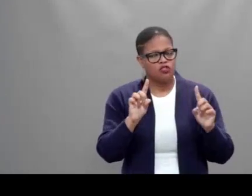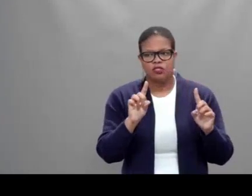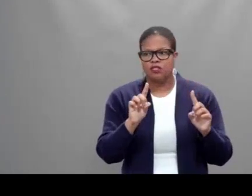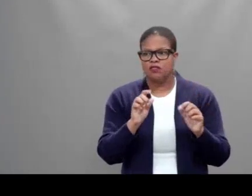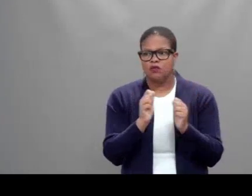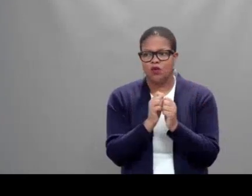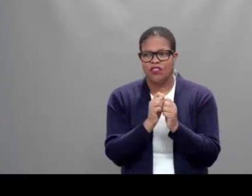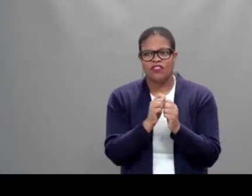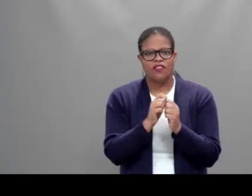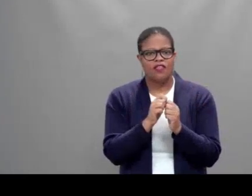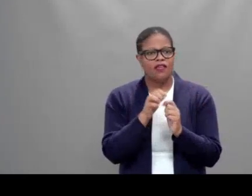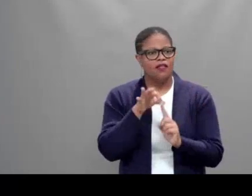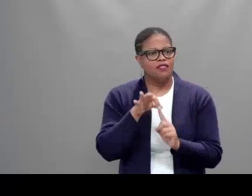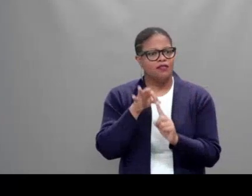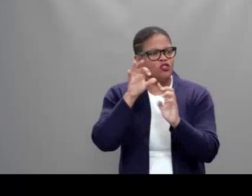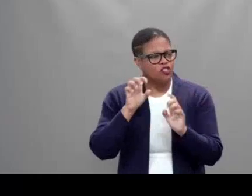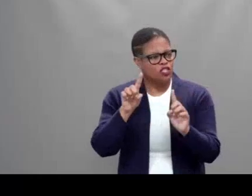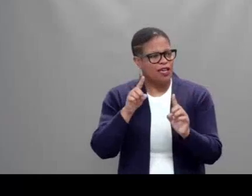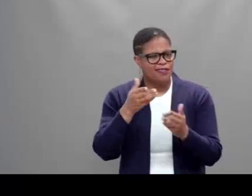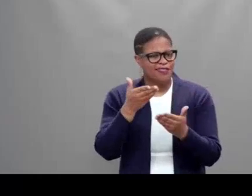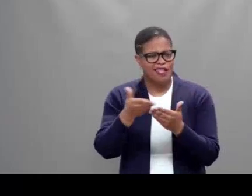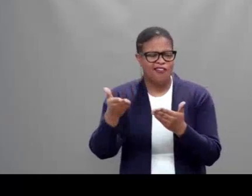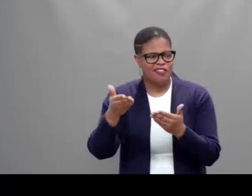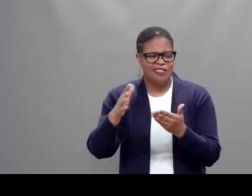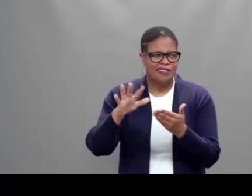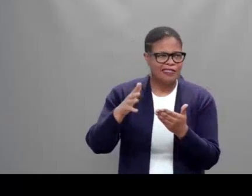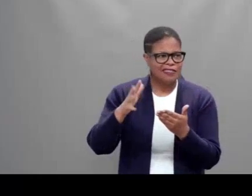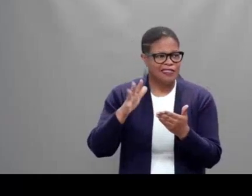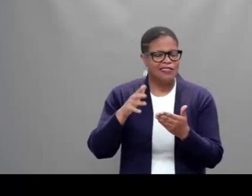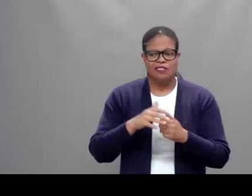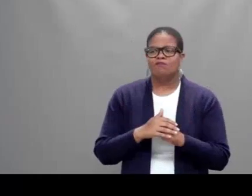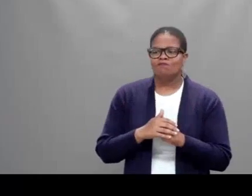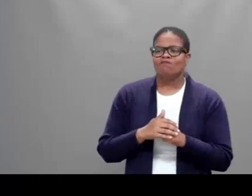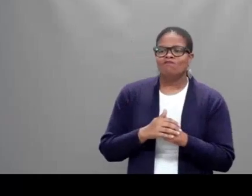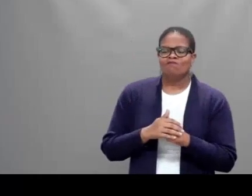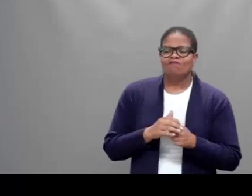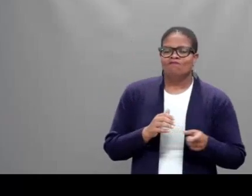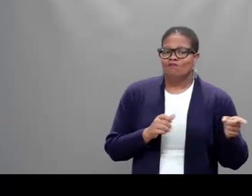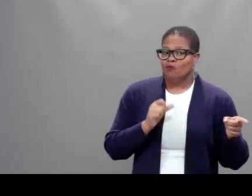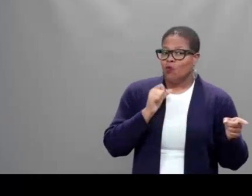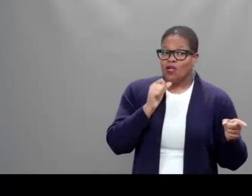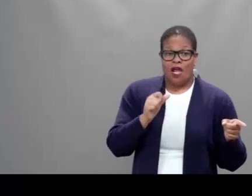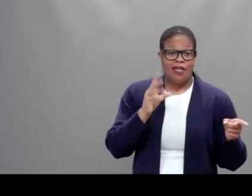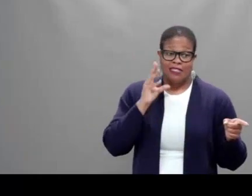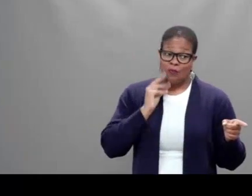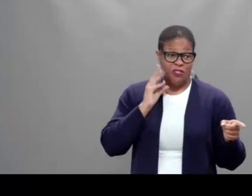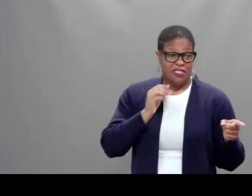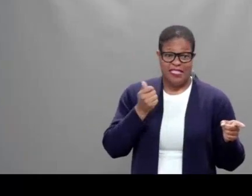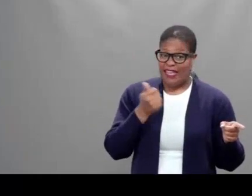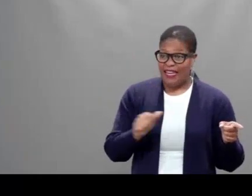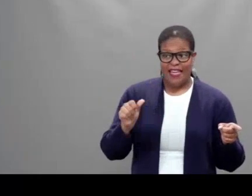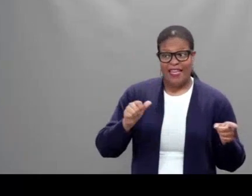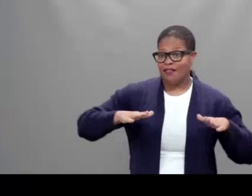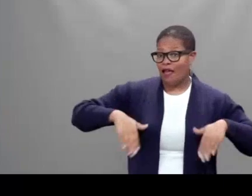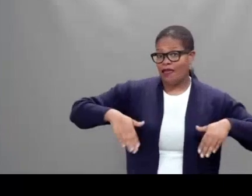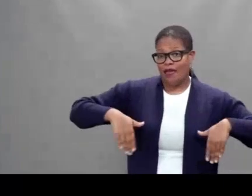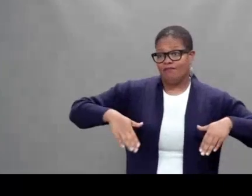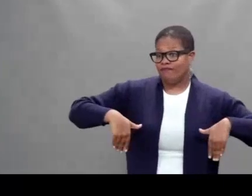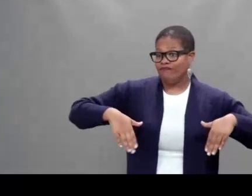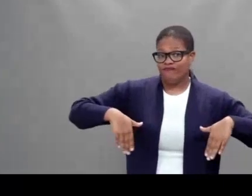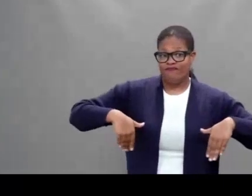the special ed stuff is kind of. Right. We are not experiencing any of it yet.